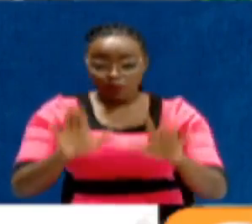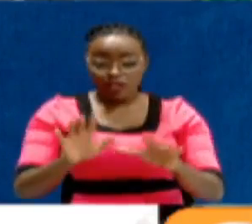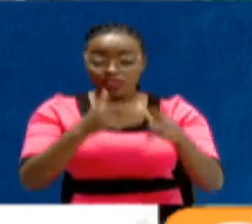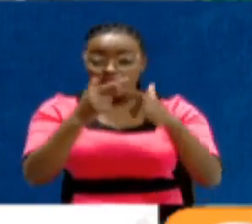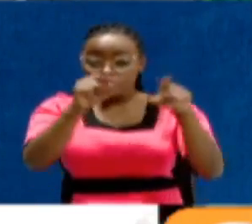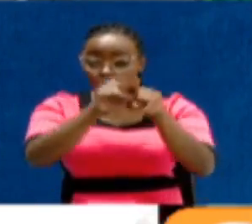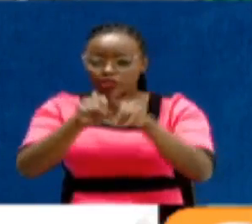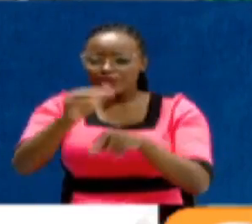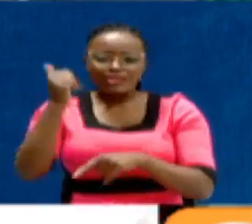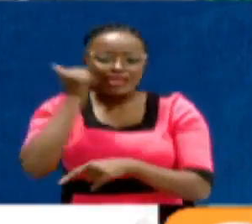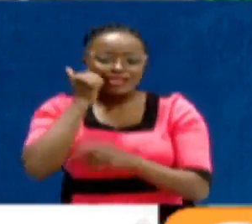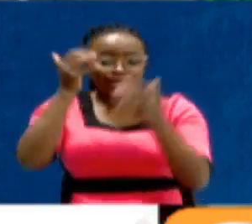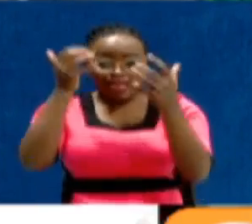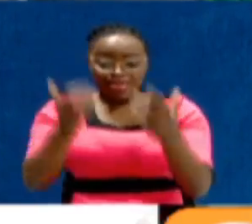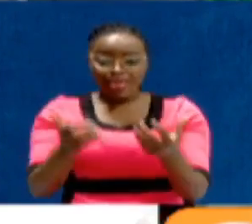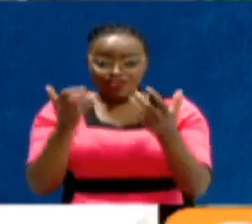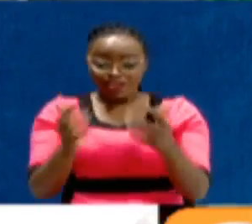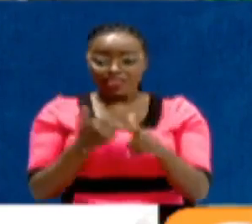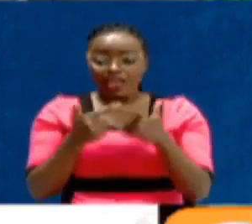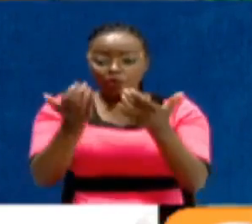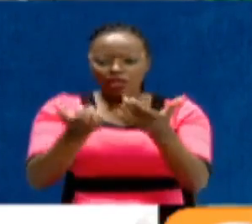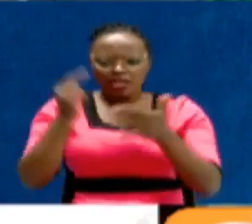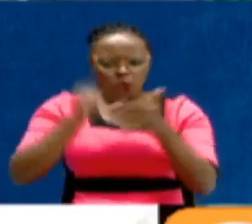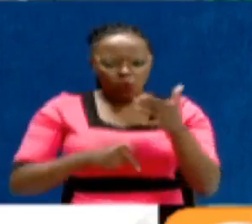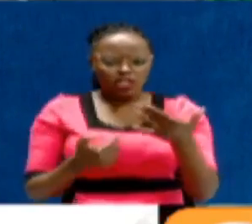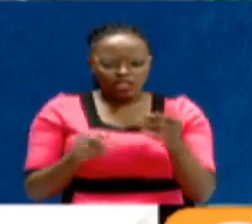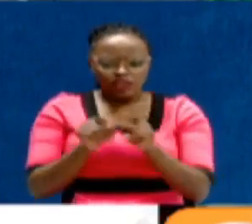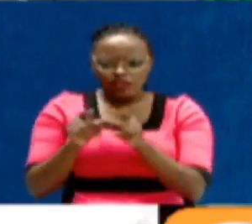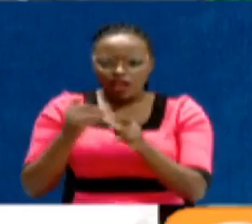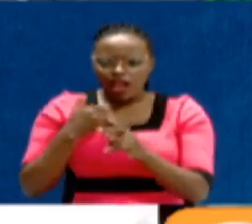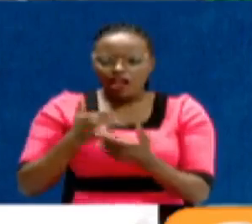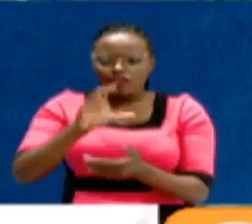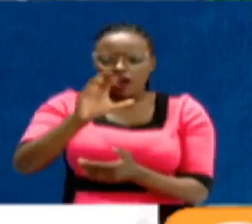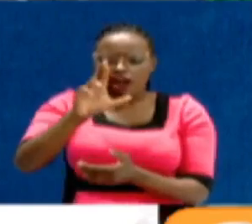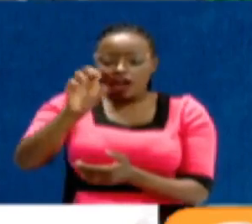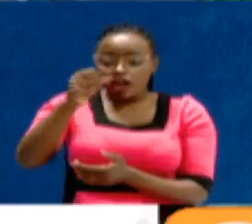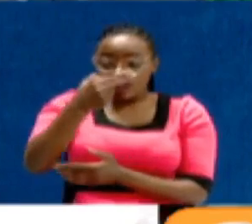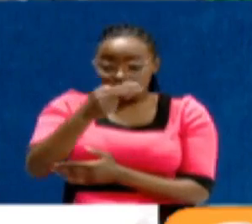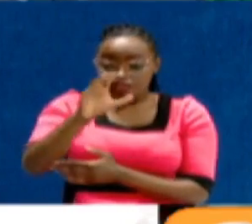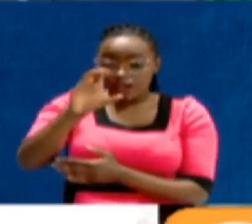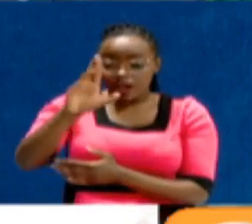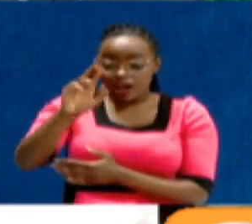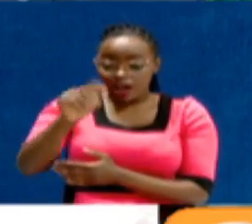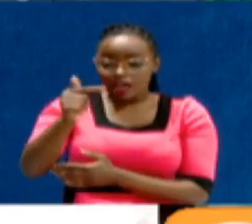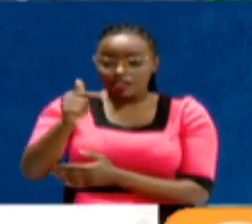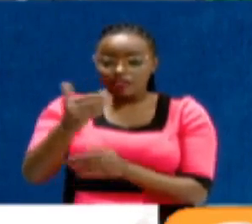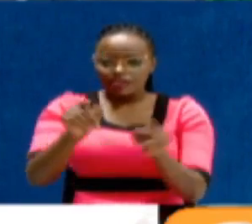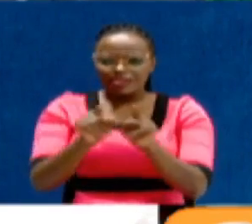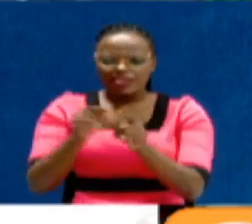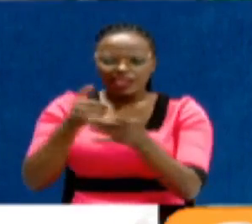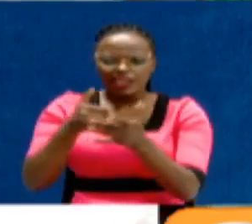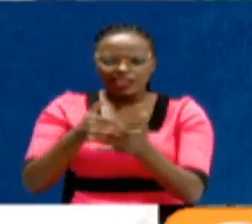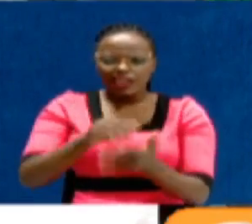then because they are critically ill patients, you need what we call a resuscitation crash cart, which is made up of a